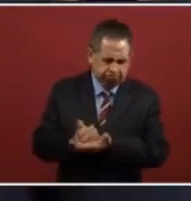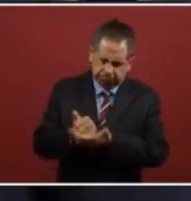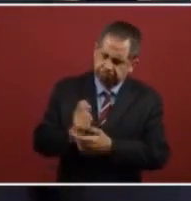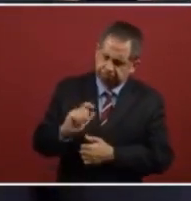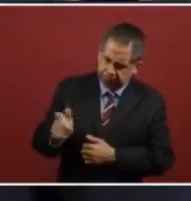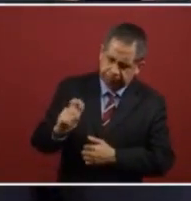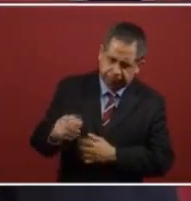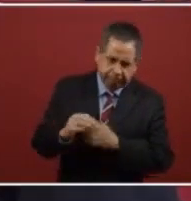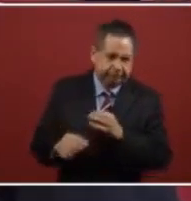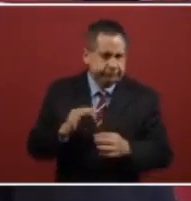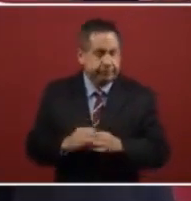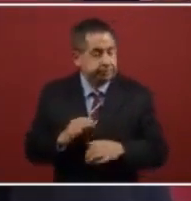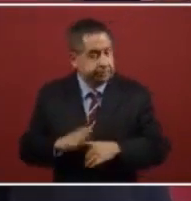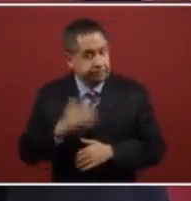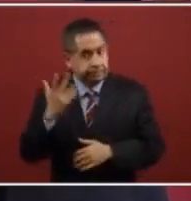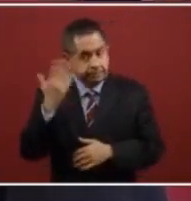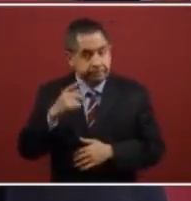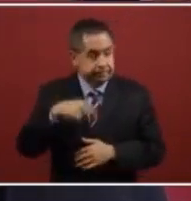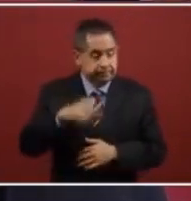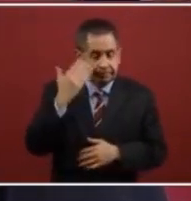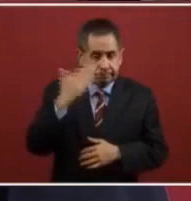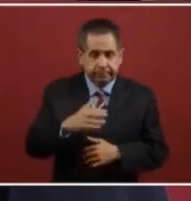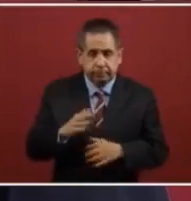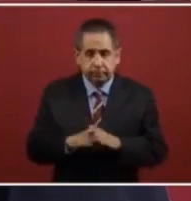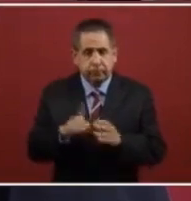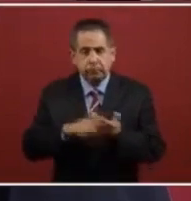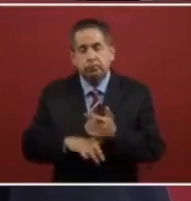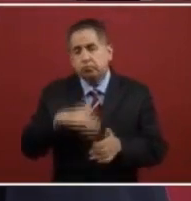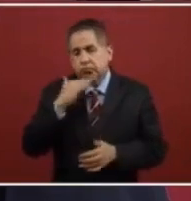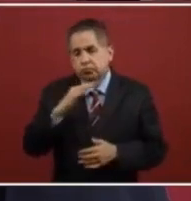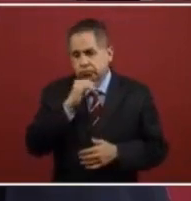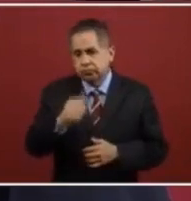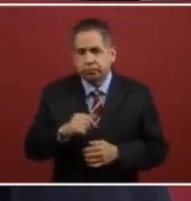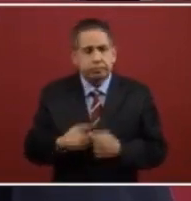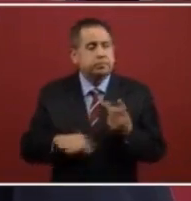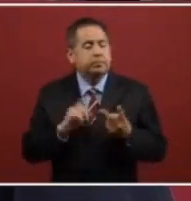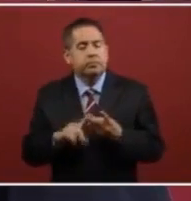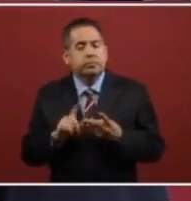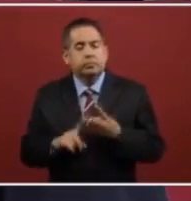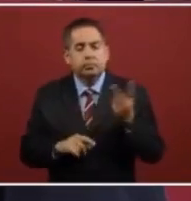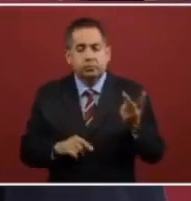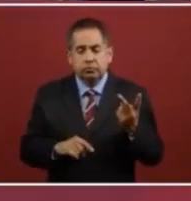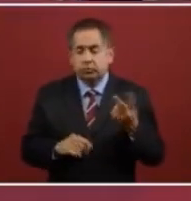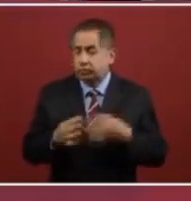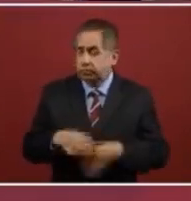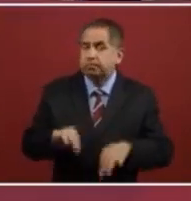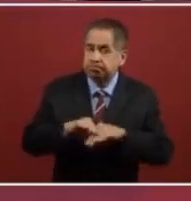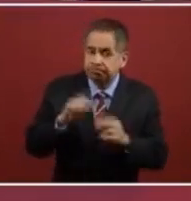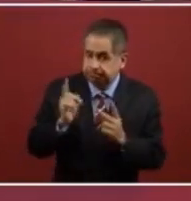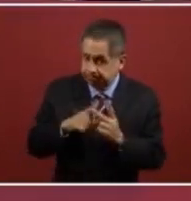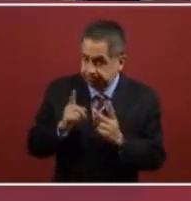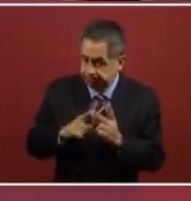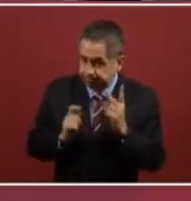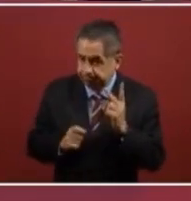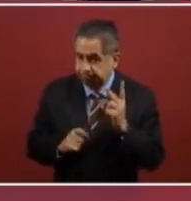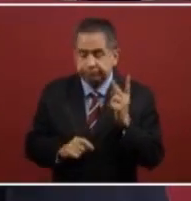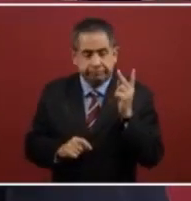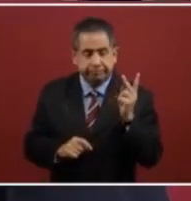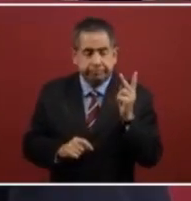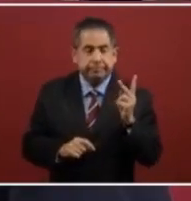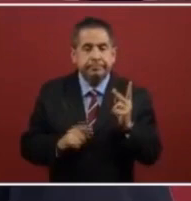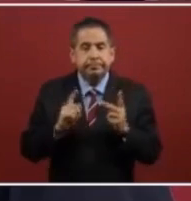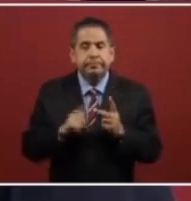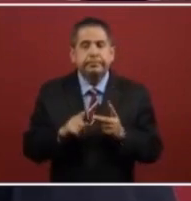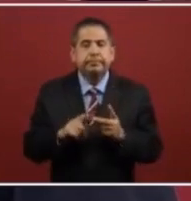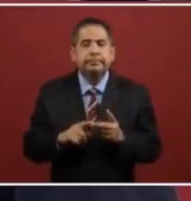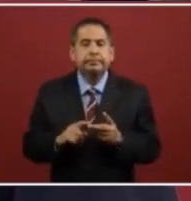are contributing porque sabe because they que no know hay corrupción. that Y there lo is no otro, corruption. And que es muy another thing is, importante, which is very important, es